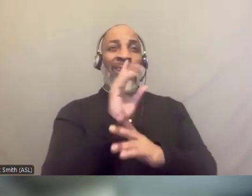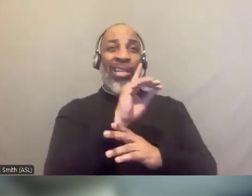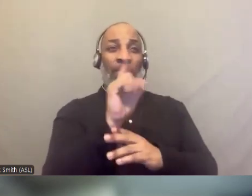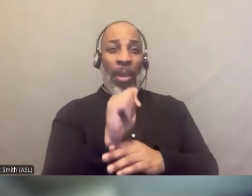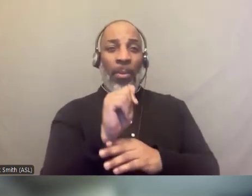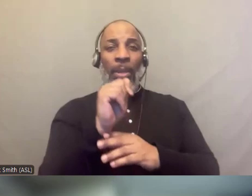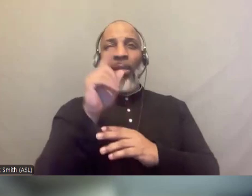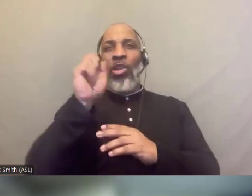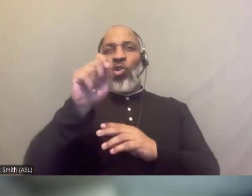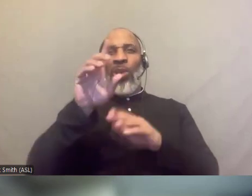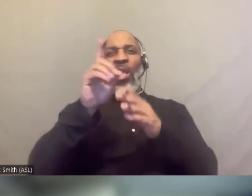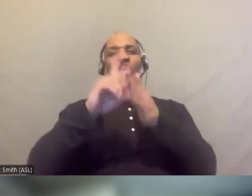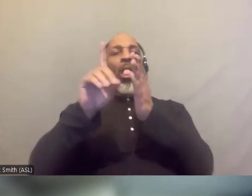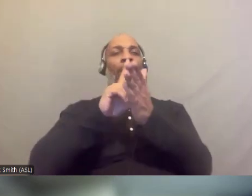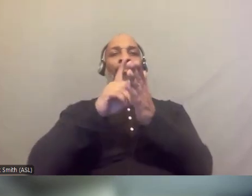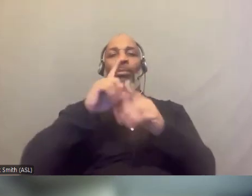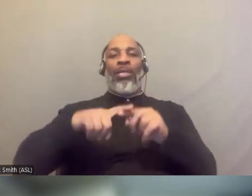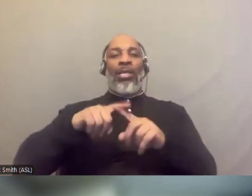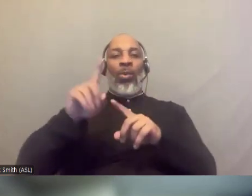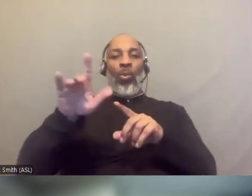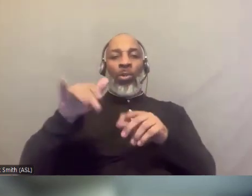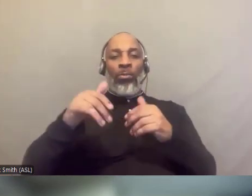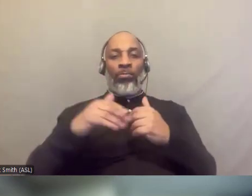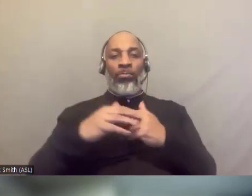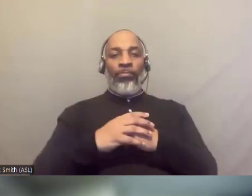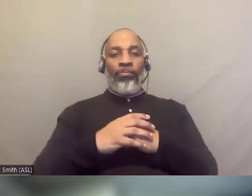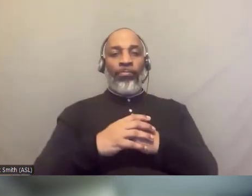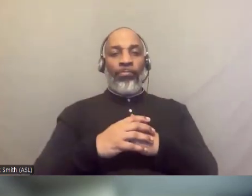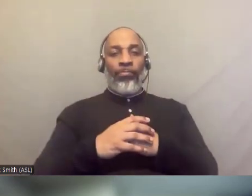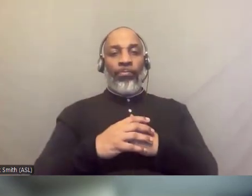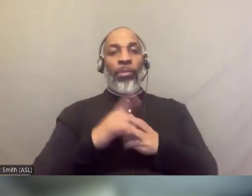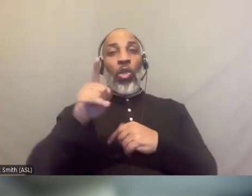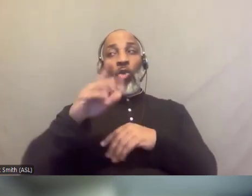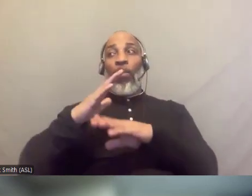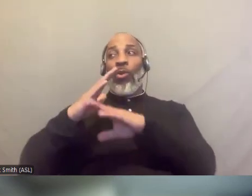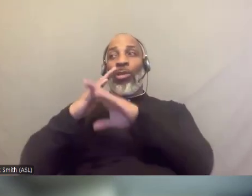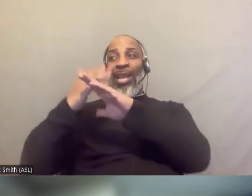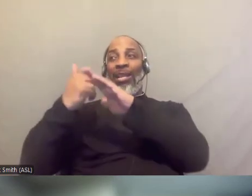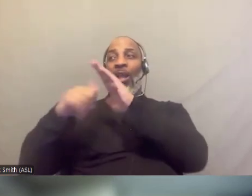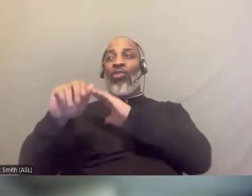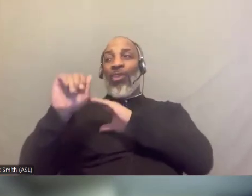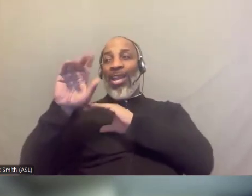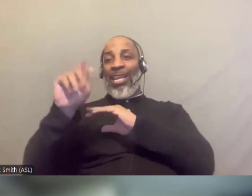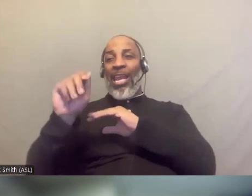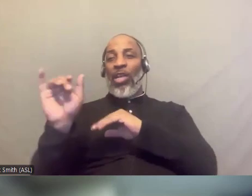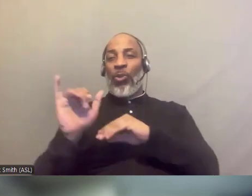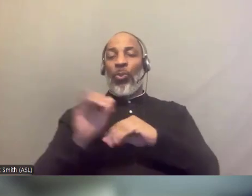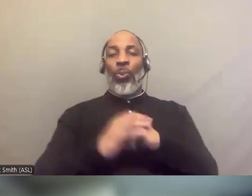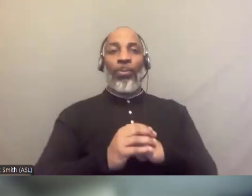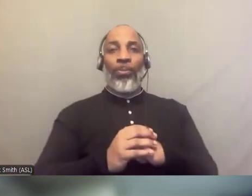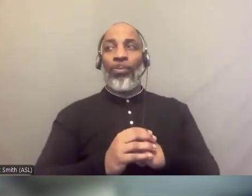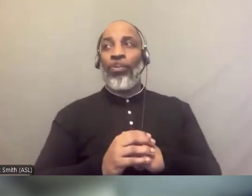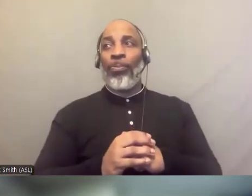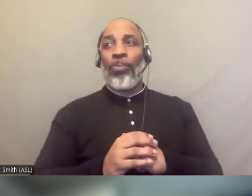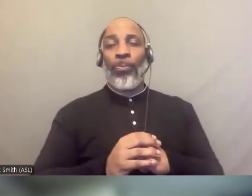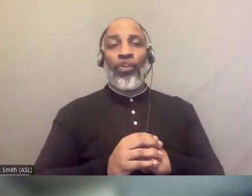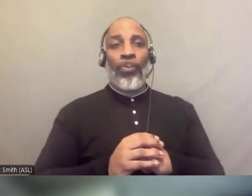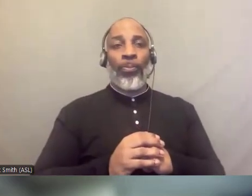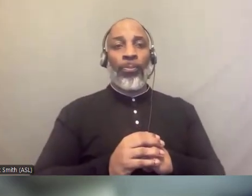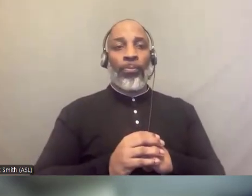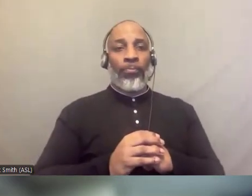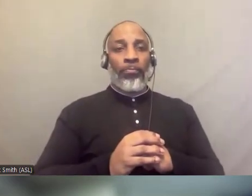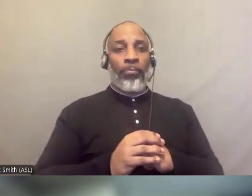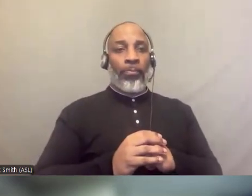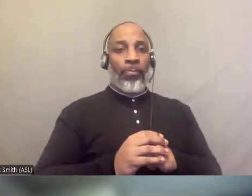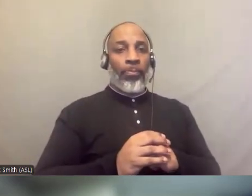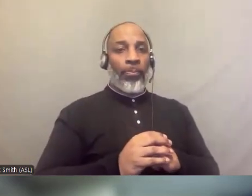can be discriminating against you when you actually don't. So you'll be protected under the ADA under those circumstances. Next slide, please.